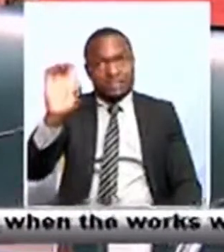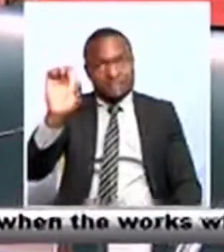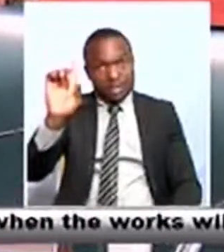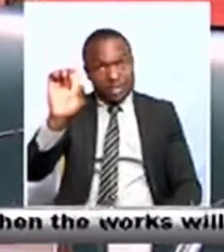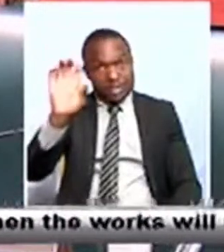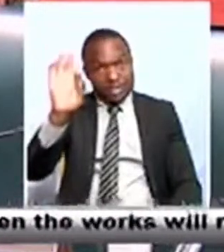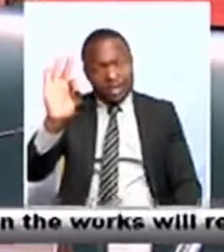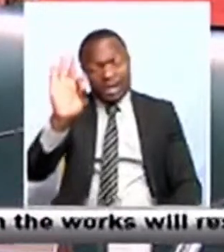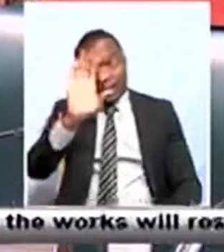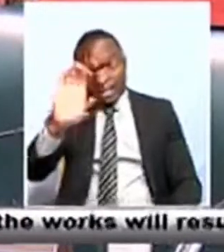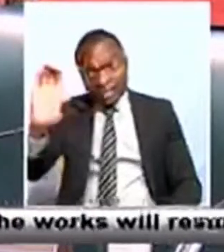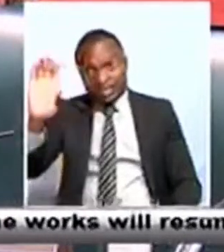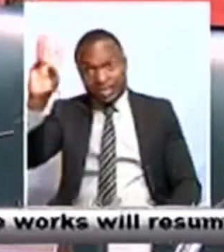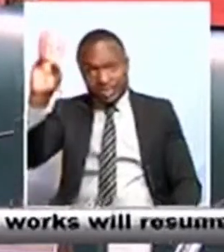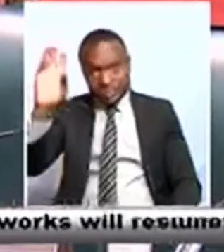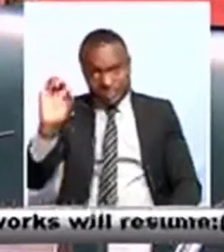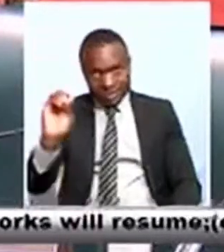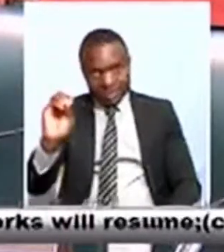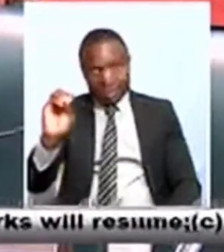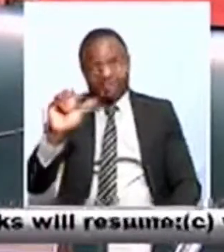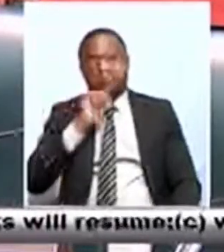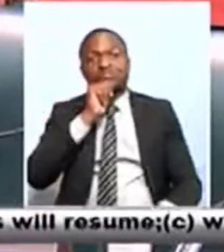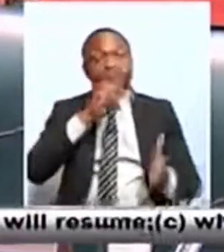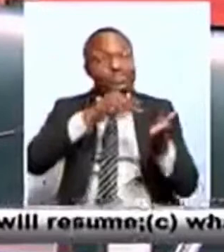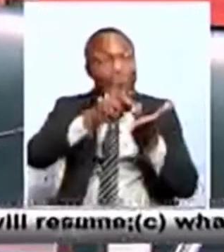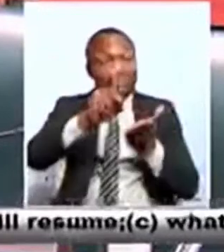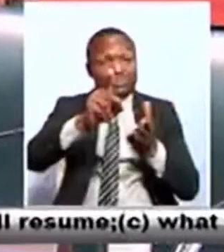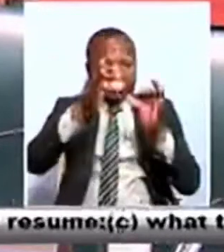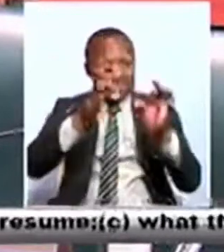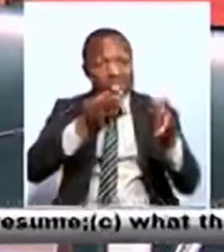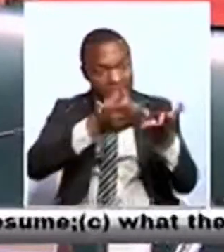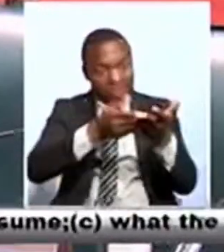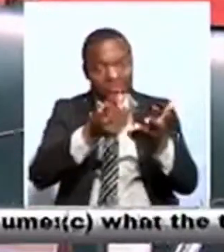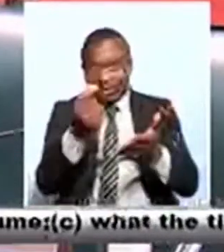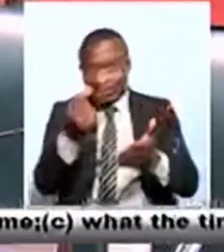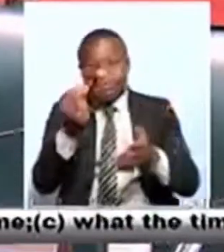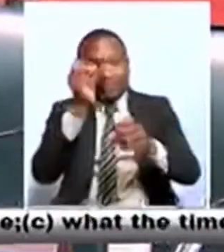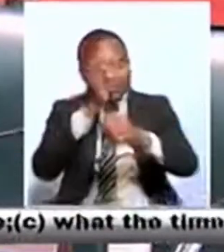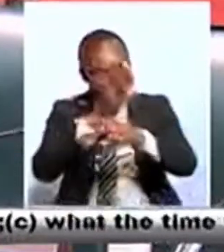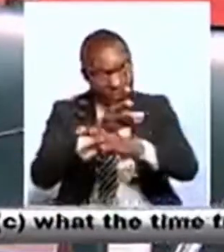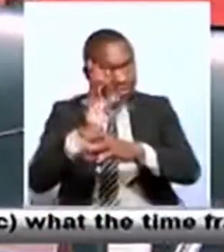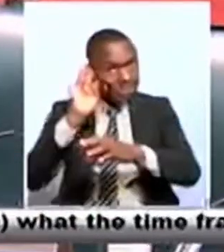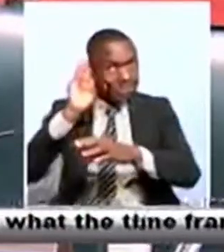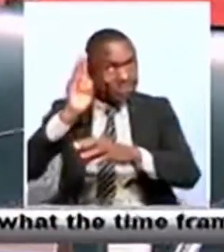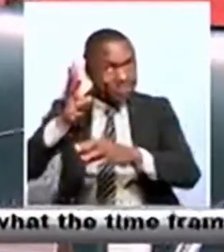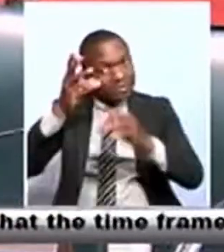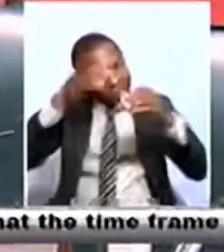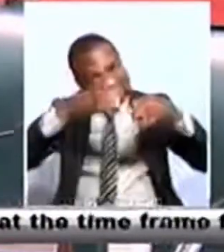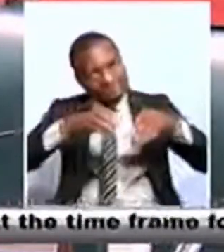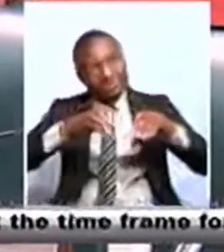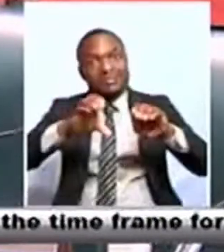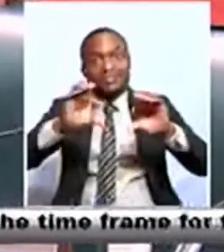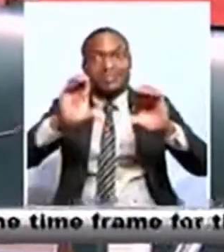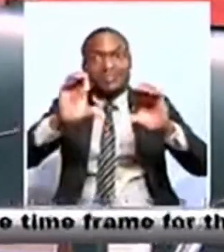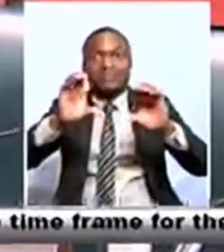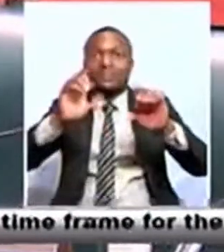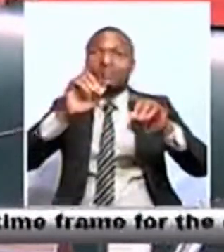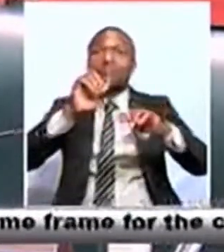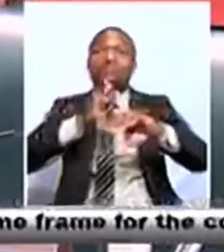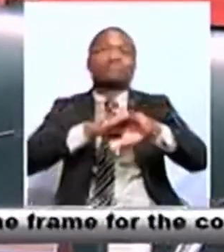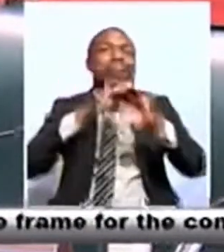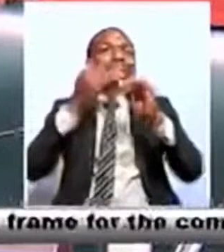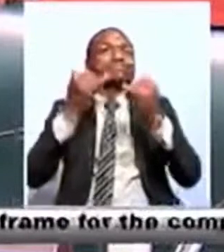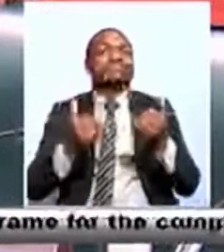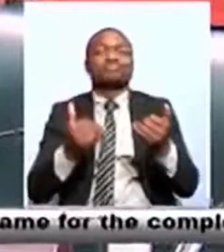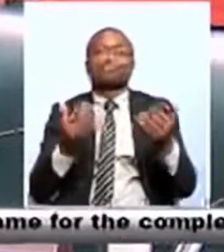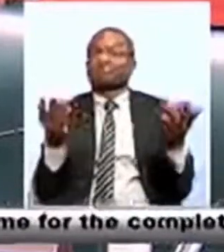486,960 is outstanding. And once these funds are available, we will be able to continue, because at the moment there is